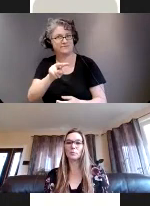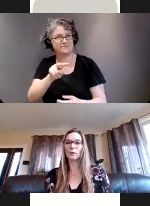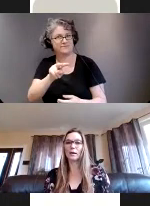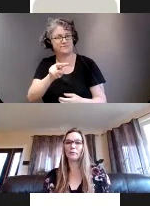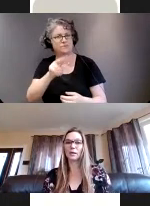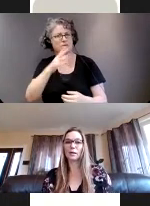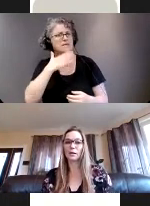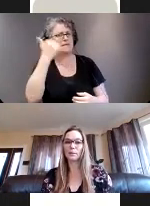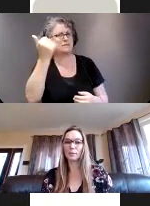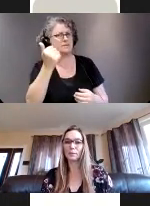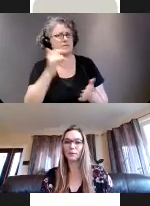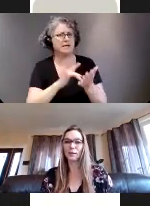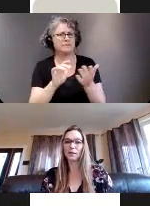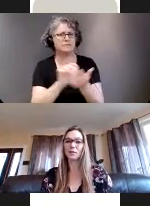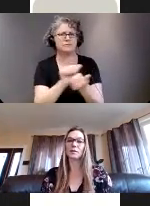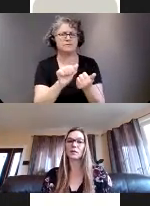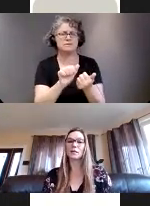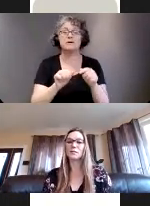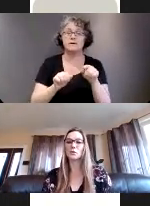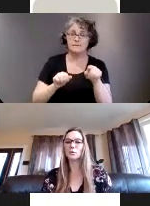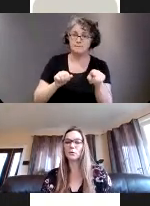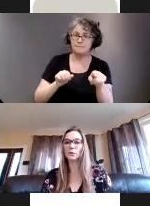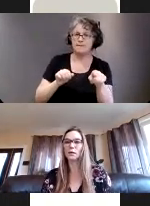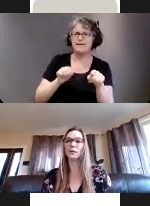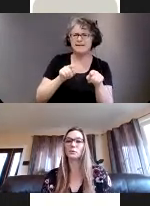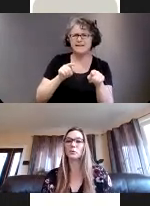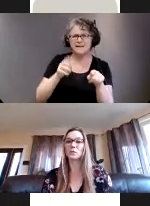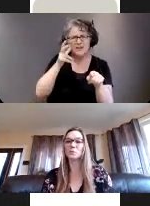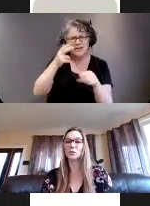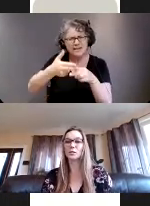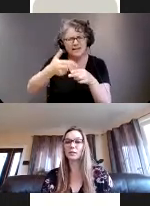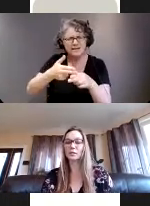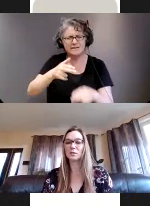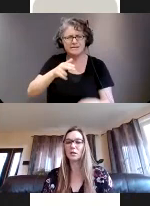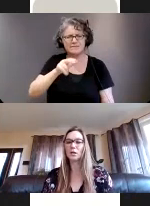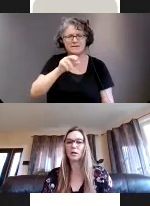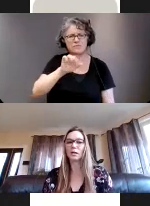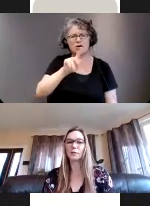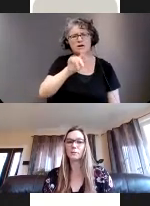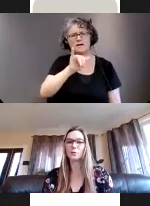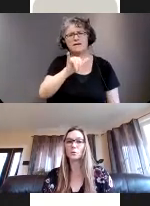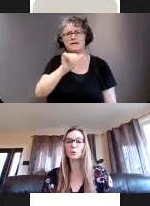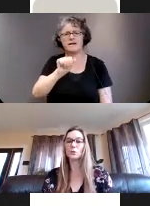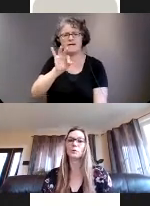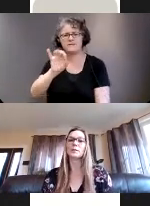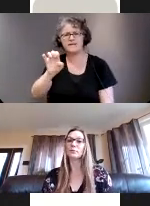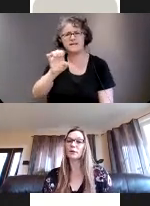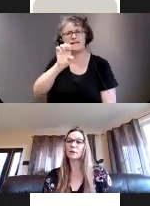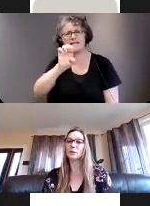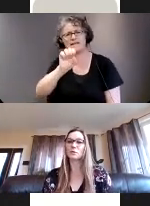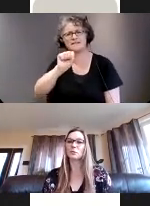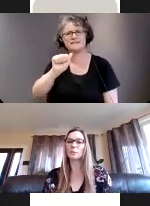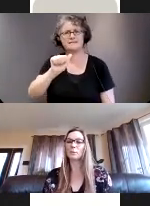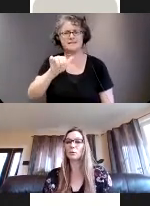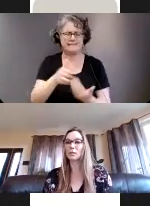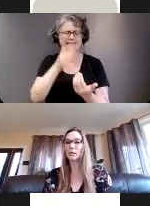of Dr. Mark Yaffe. He had done the EASY tool, the Elder Abuse Suspicion Index tool to identify